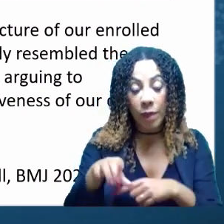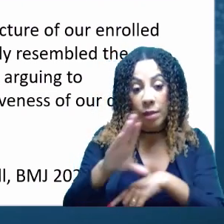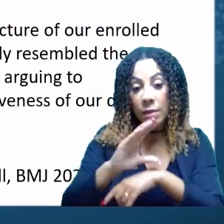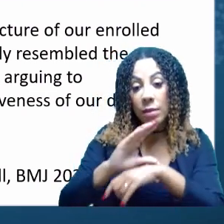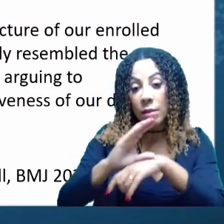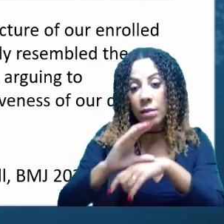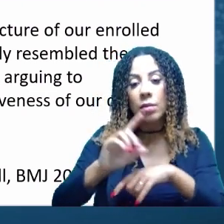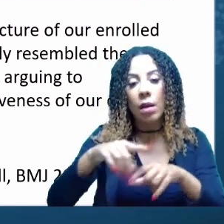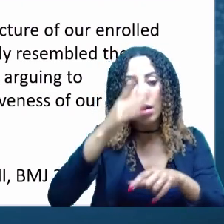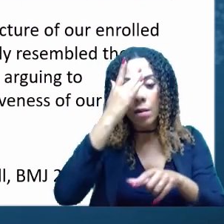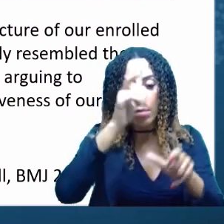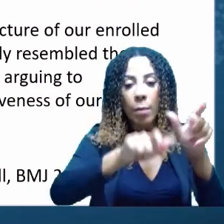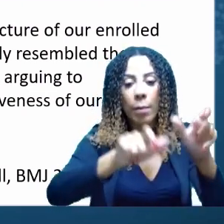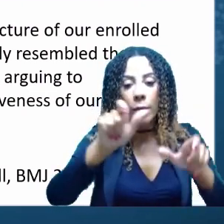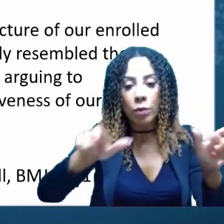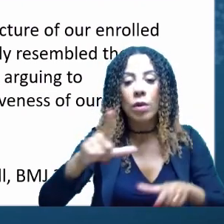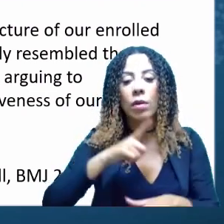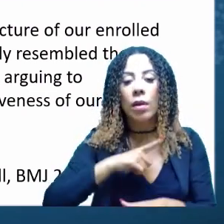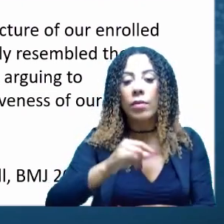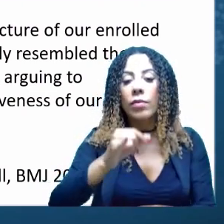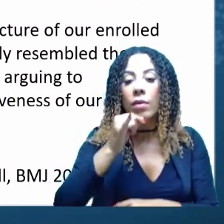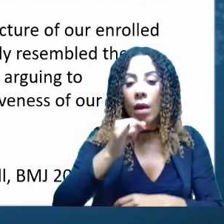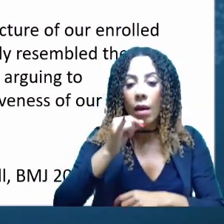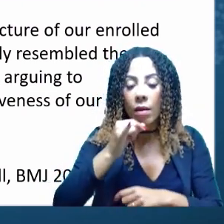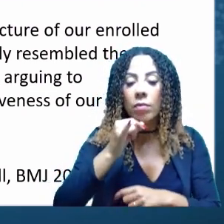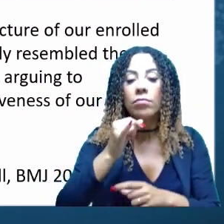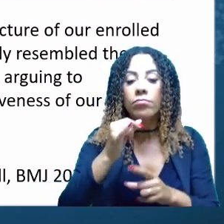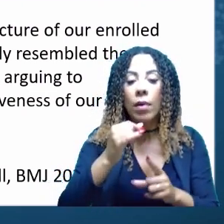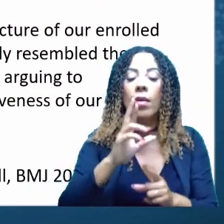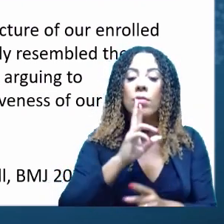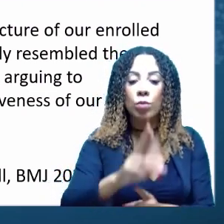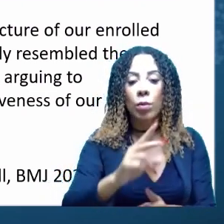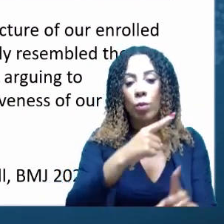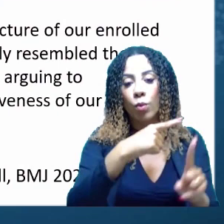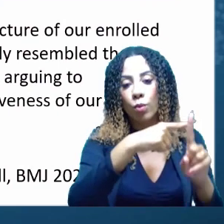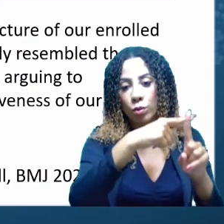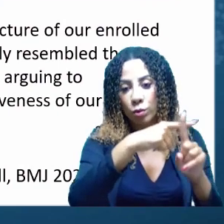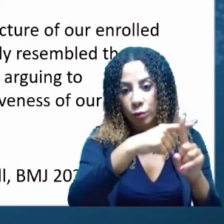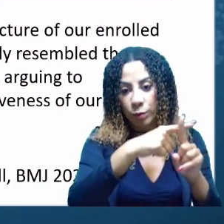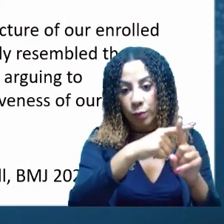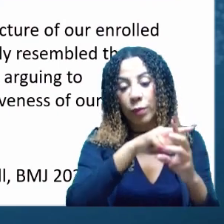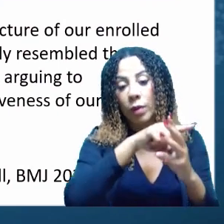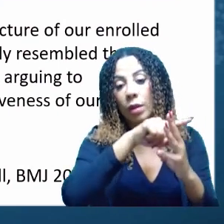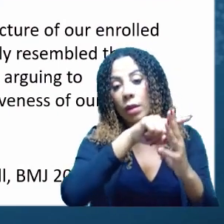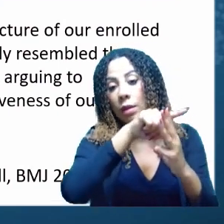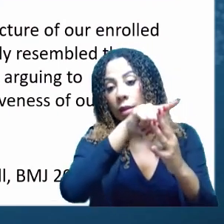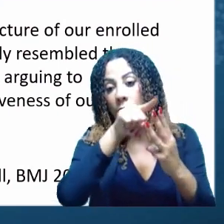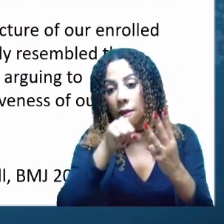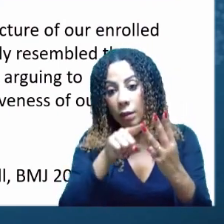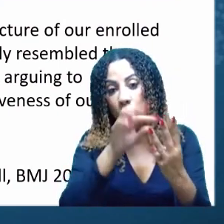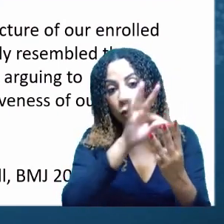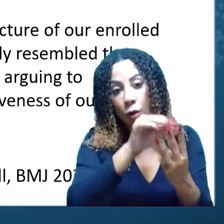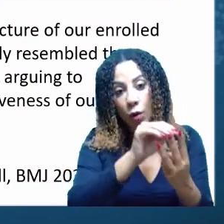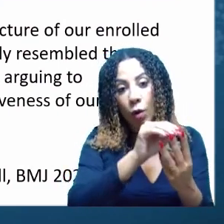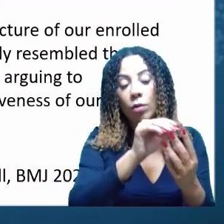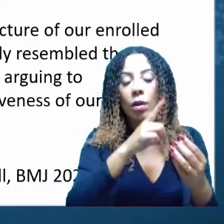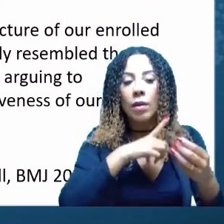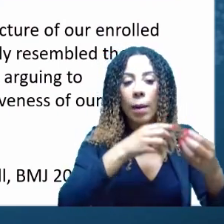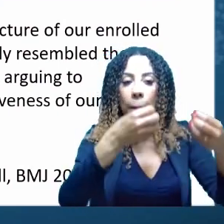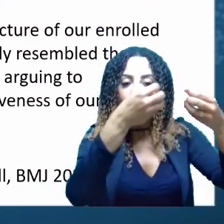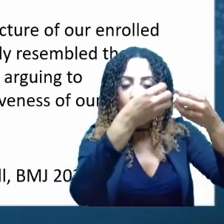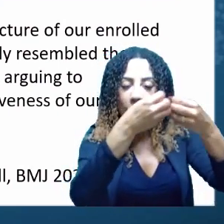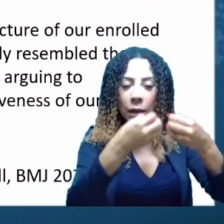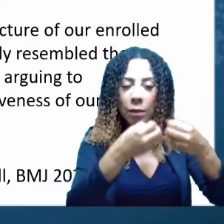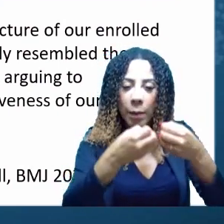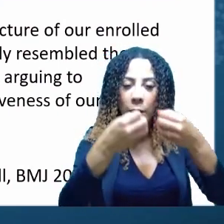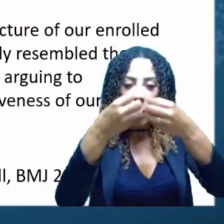during this period. And so generally the three histograms are quite close, but you can see that there are some differences. Generally, if you